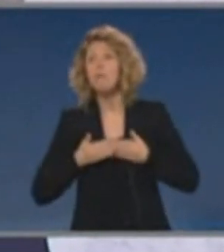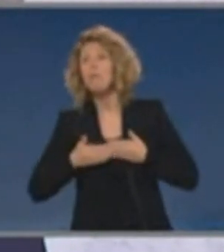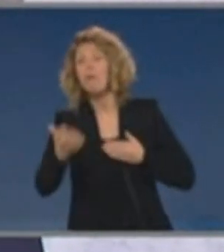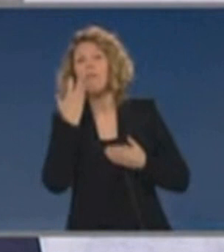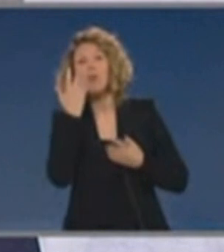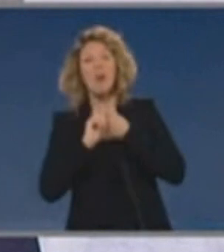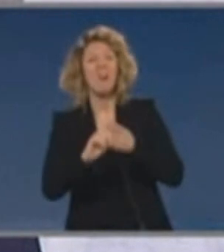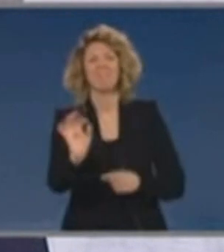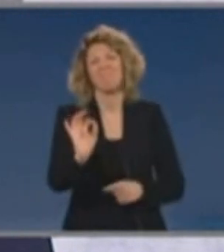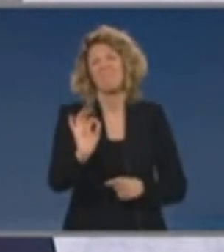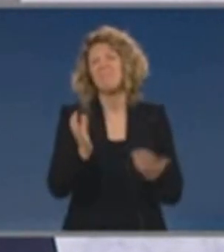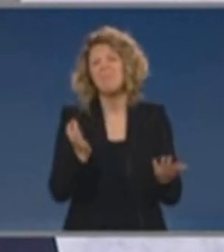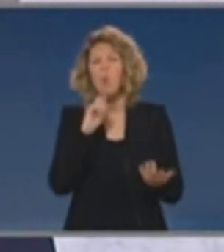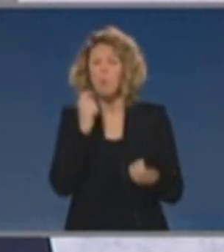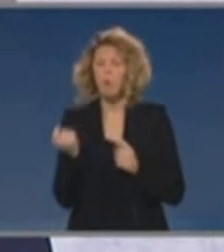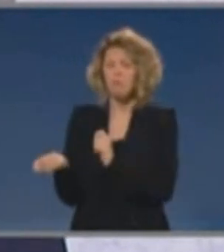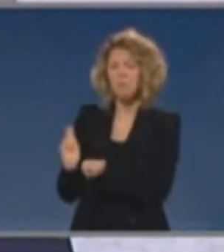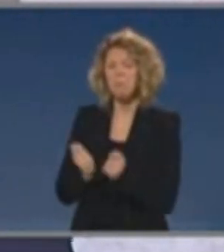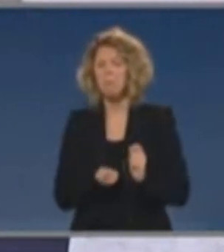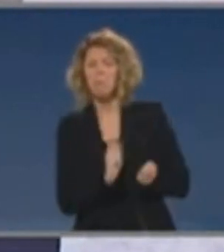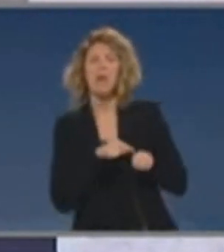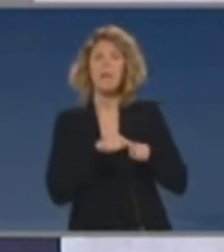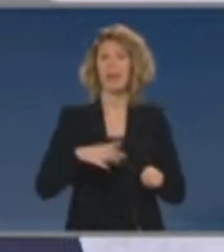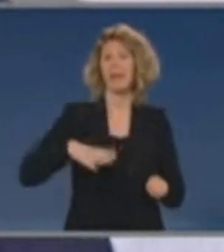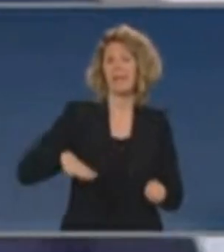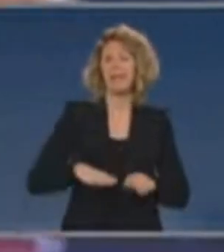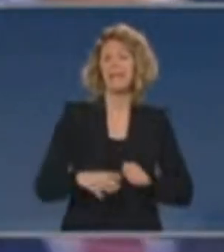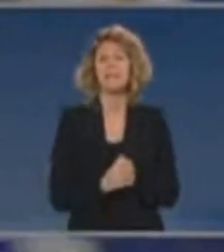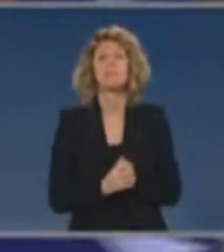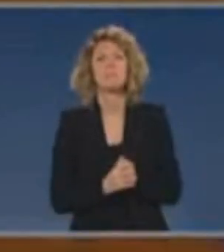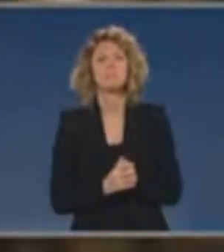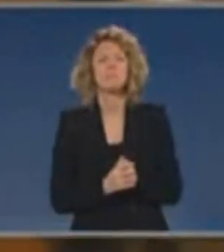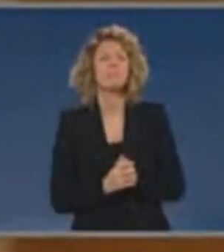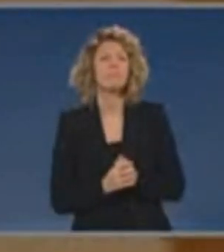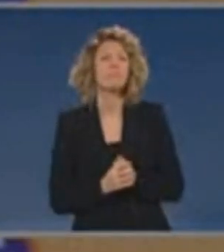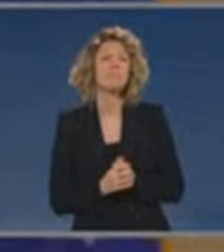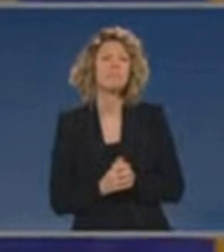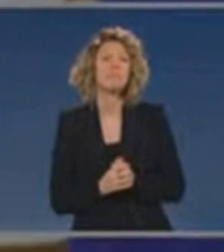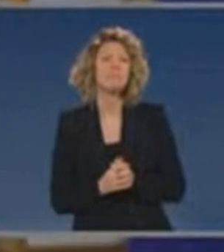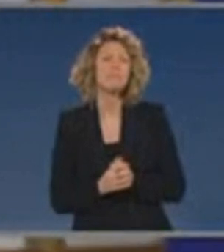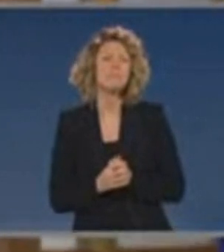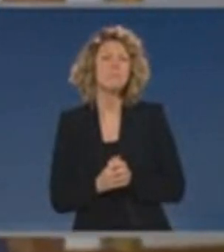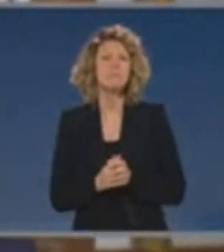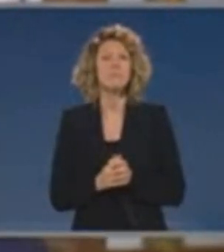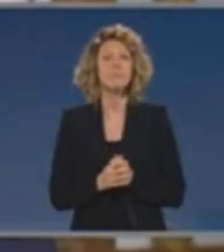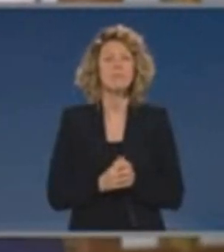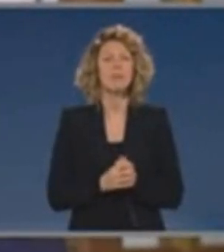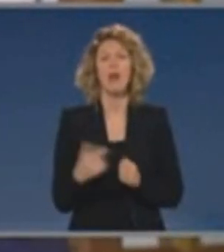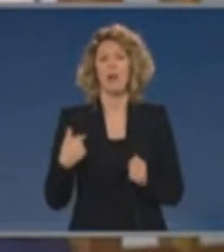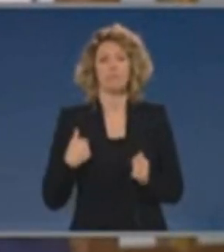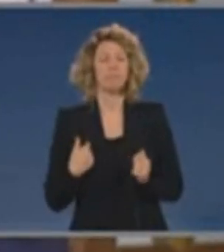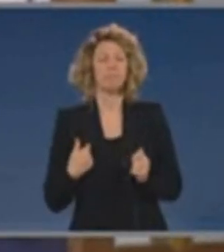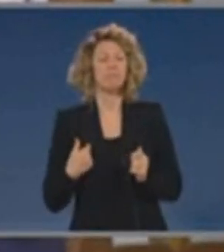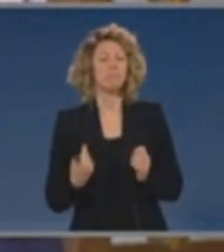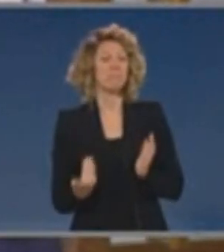constantly keep looking at them and applying them to the circumstances as we know them. But Josh, did you want to add anything to that? Well, Lani, these are not